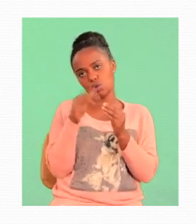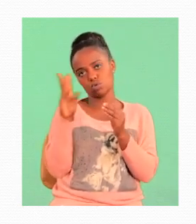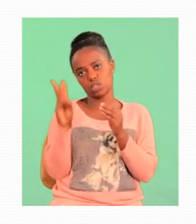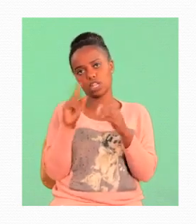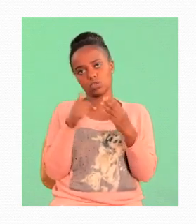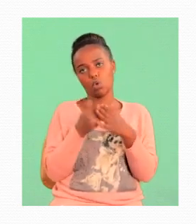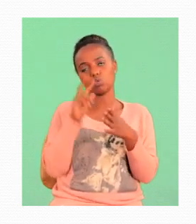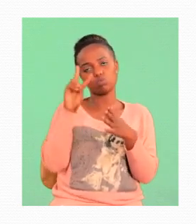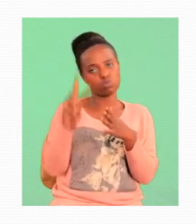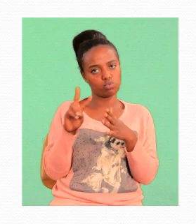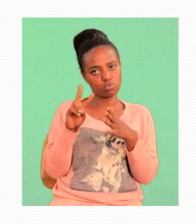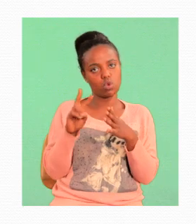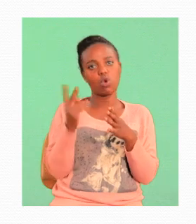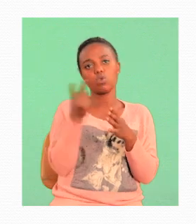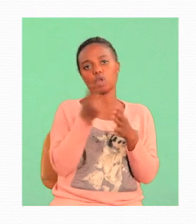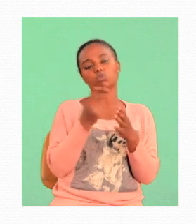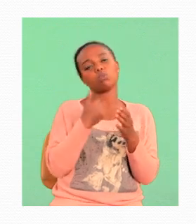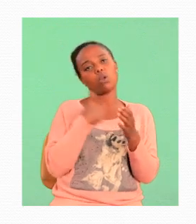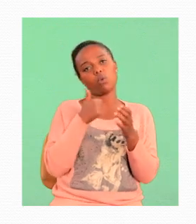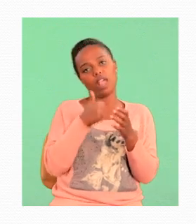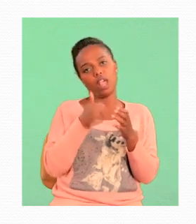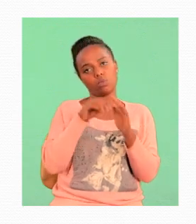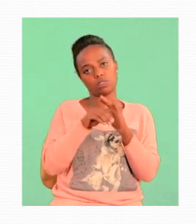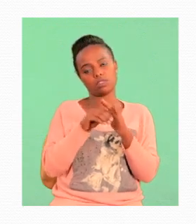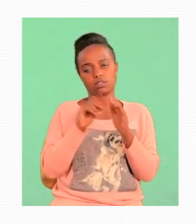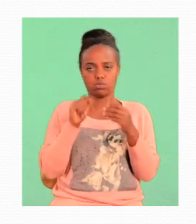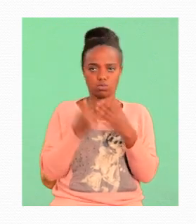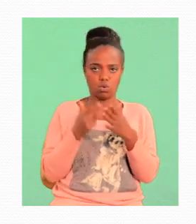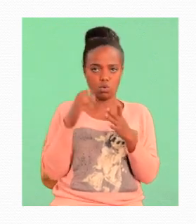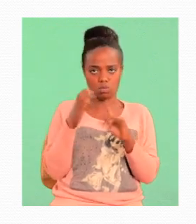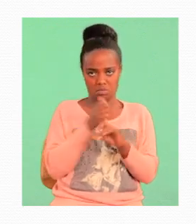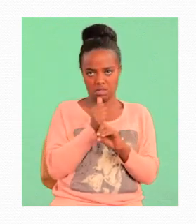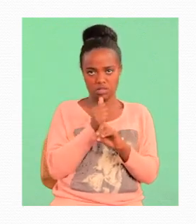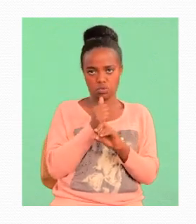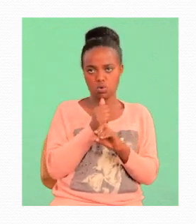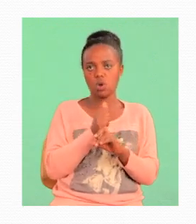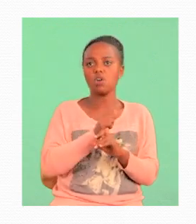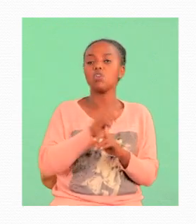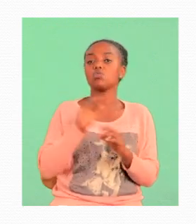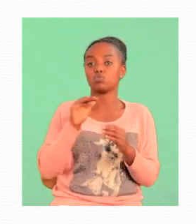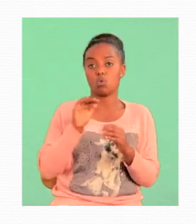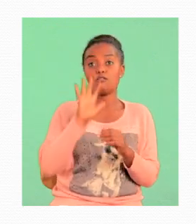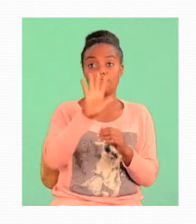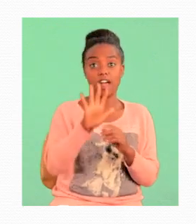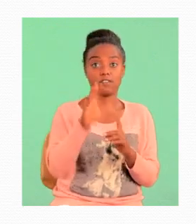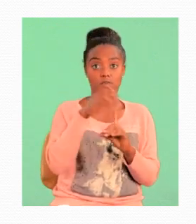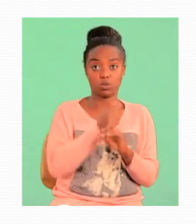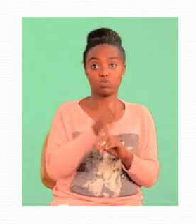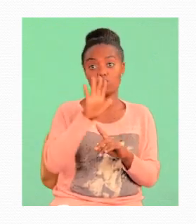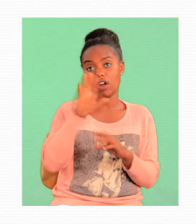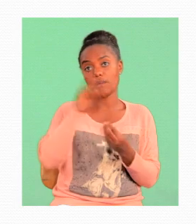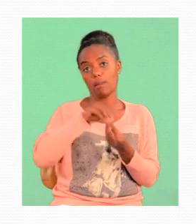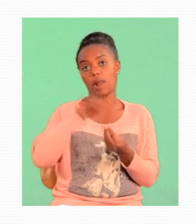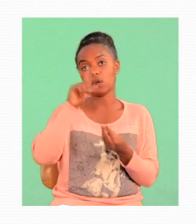2 are in A. If you take 5, 5 plus 1